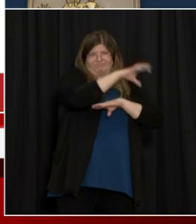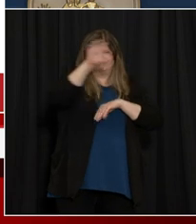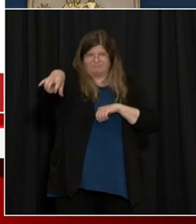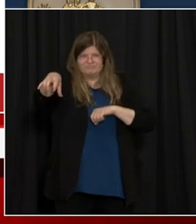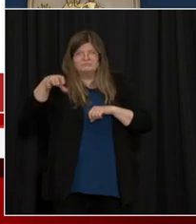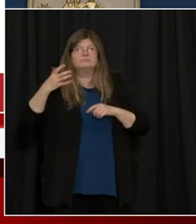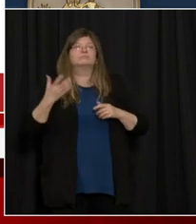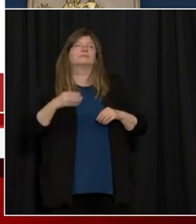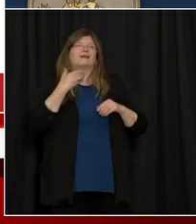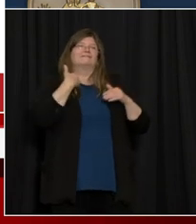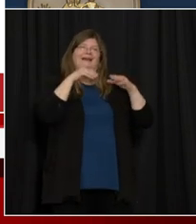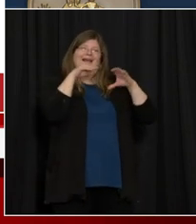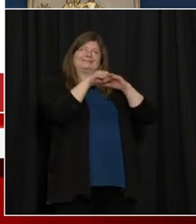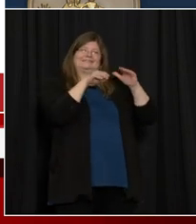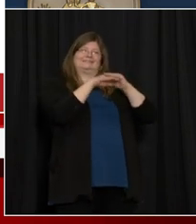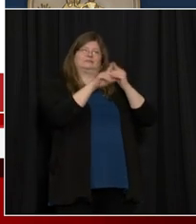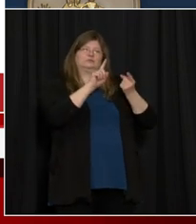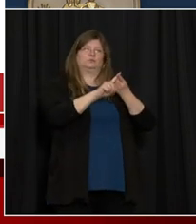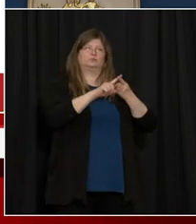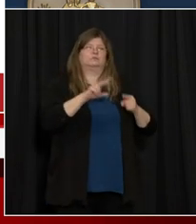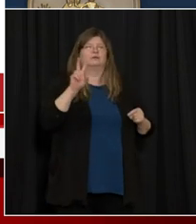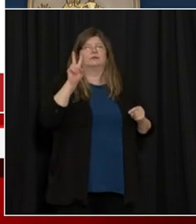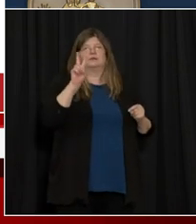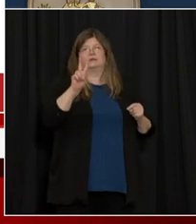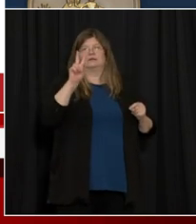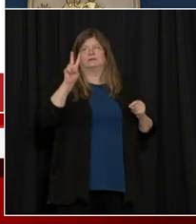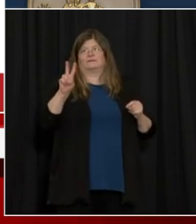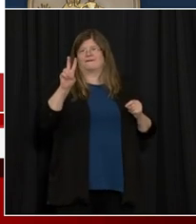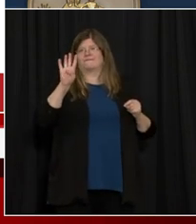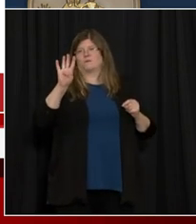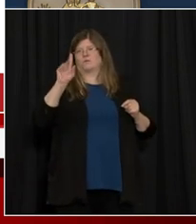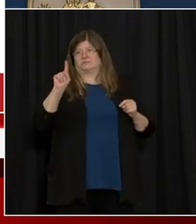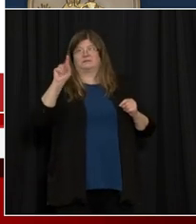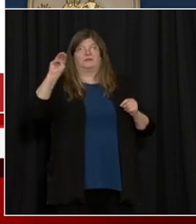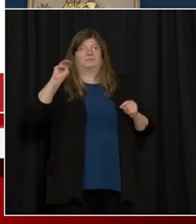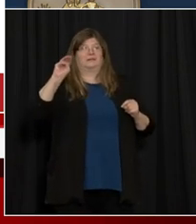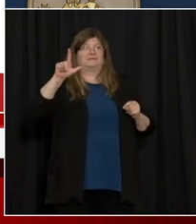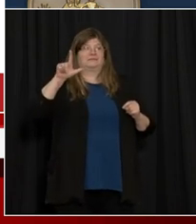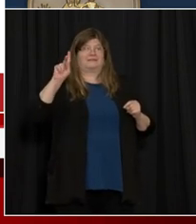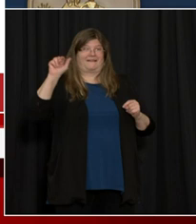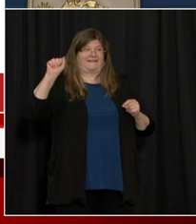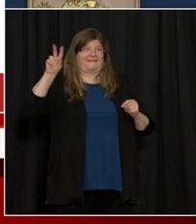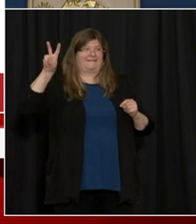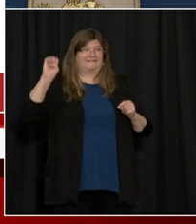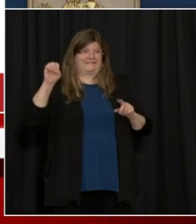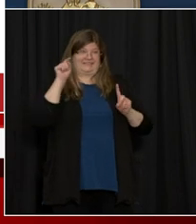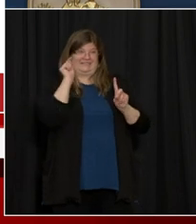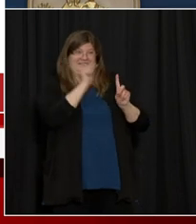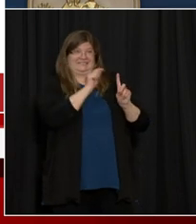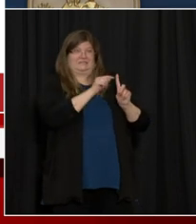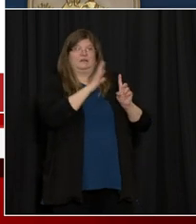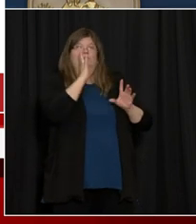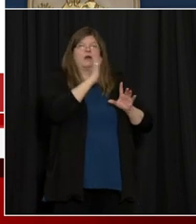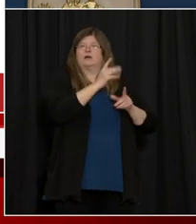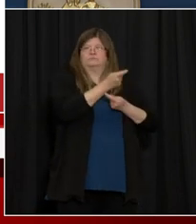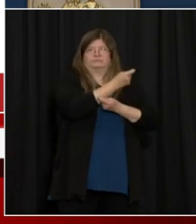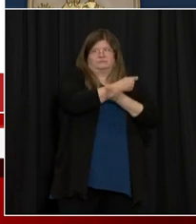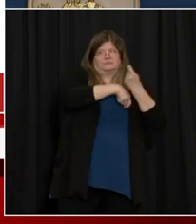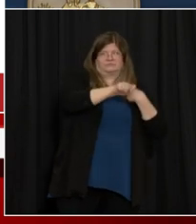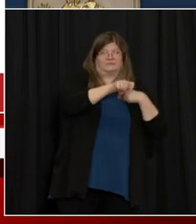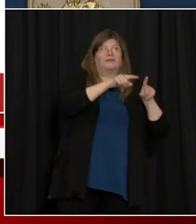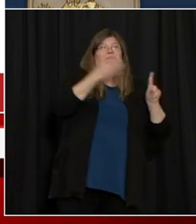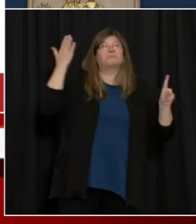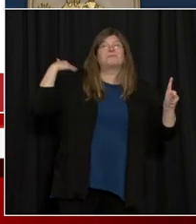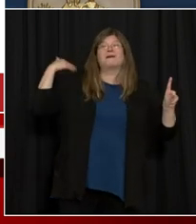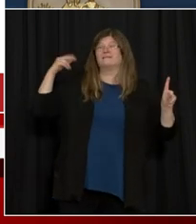at 2241 Martin Luther King Avenue. This site is actually a replacement site, and it will replace